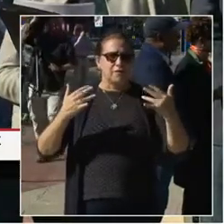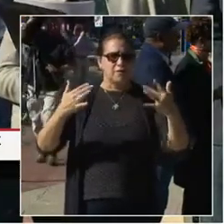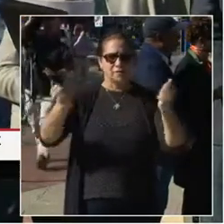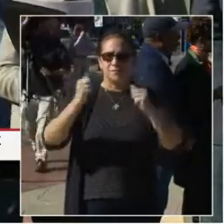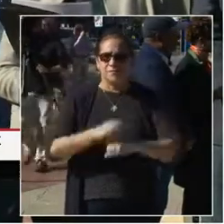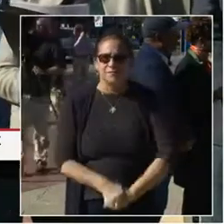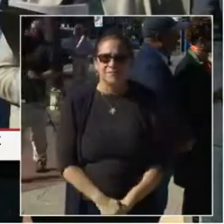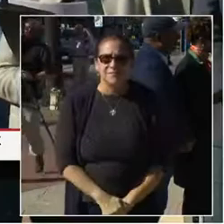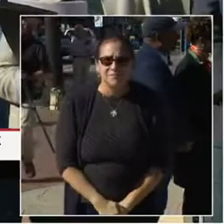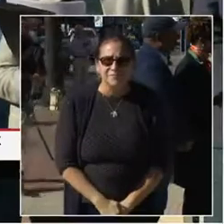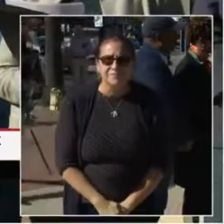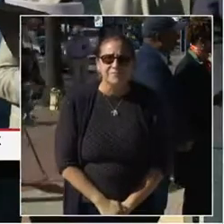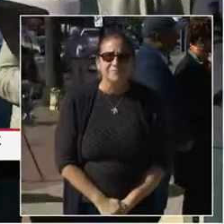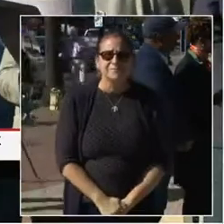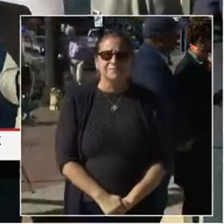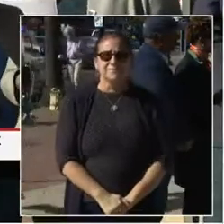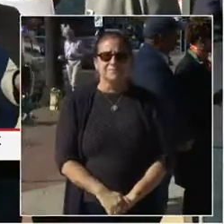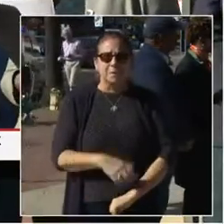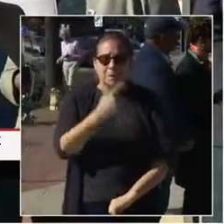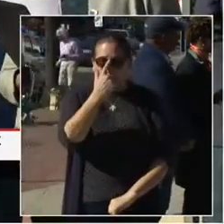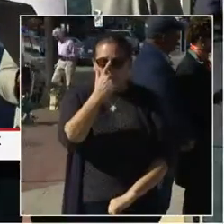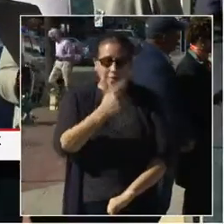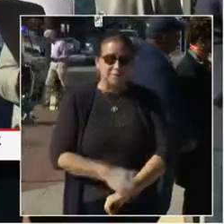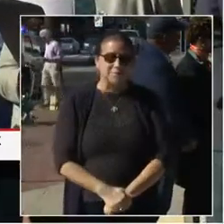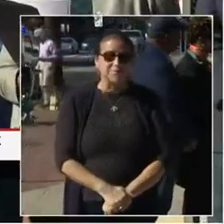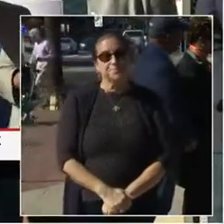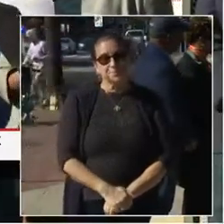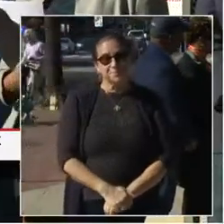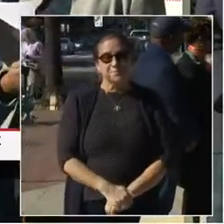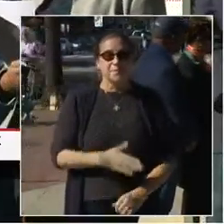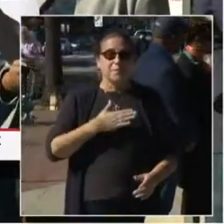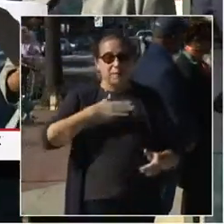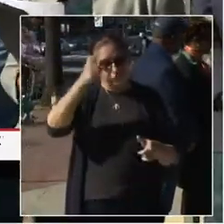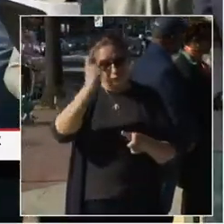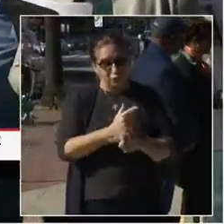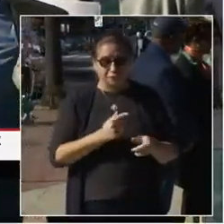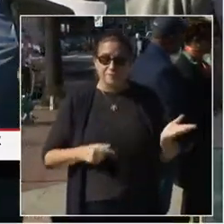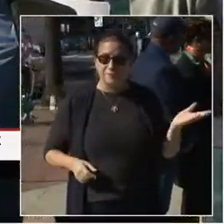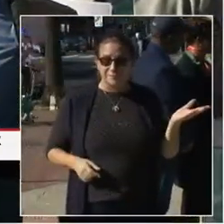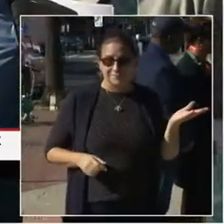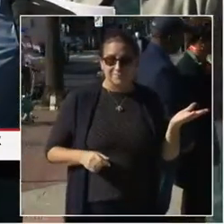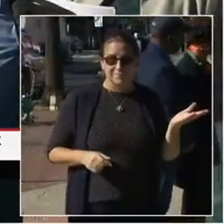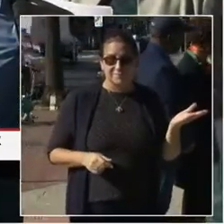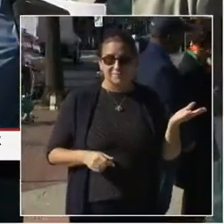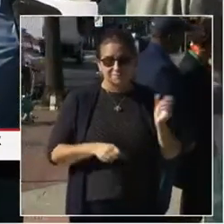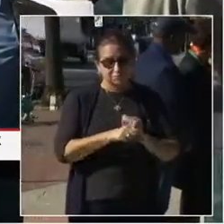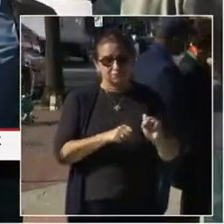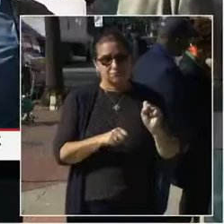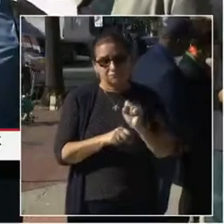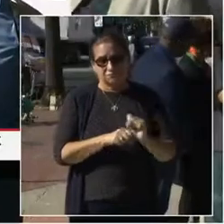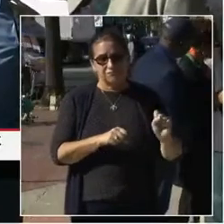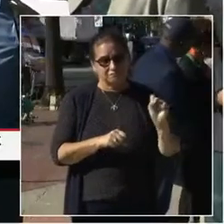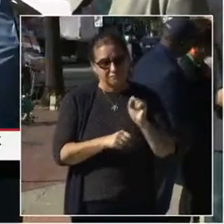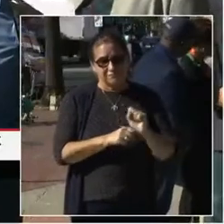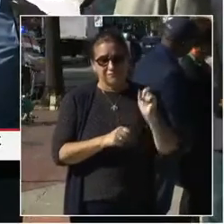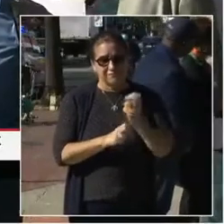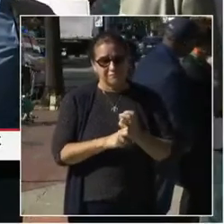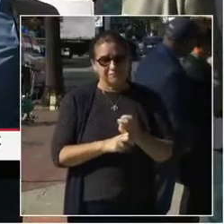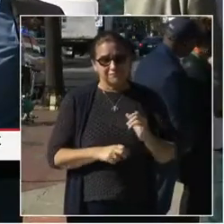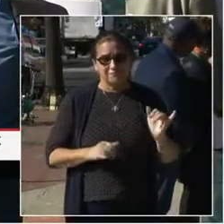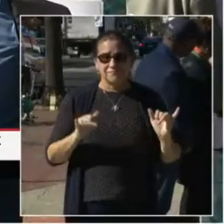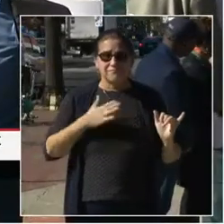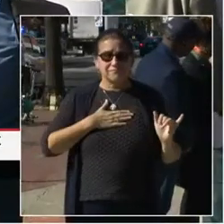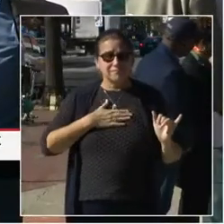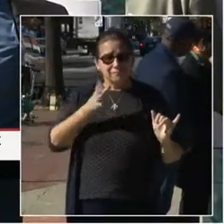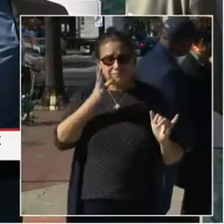Restaurant Week or Fishscale. It is all my brother, and it is also my beautiful mother who was the inspiration behind